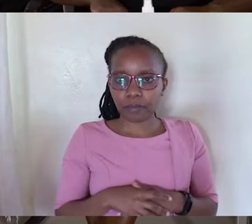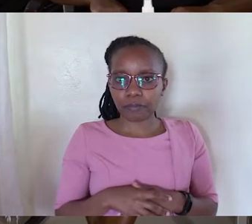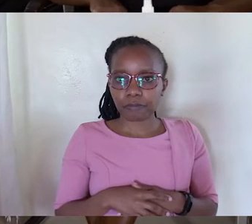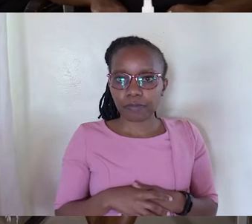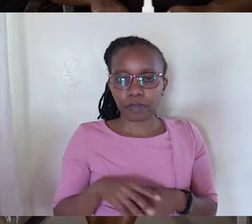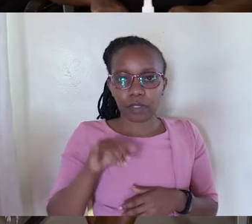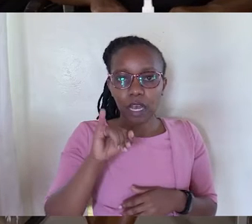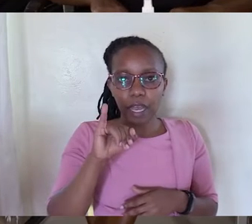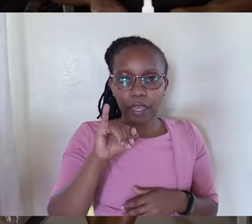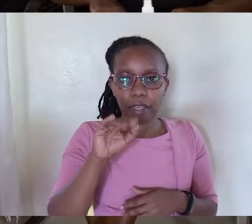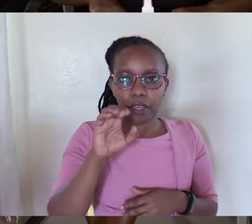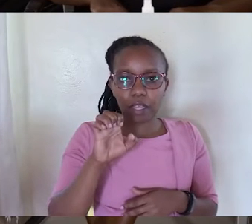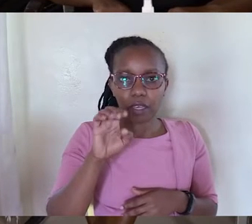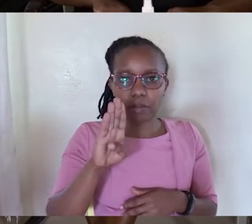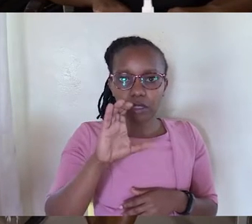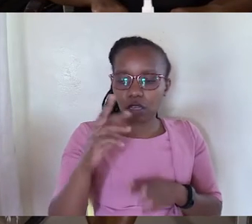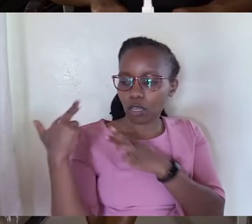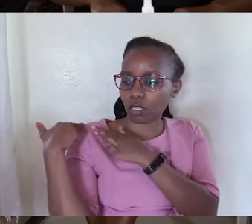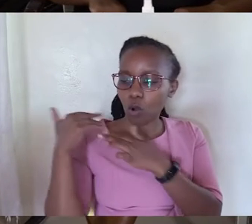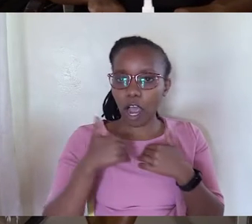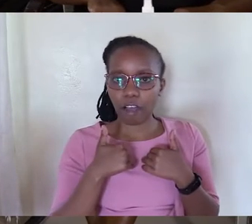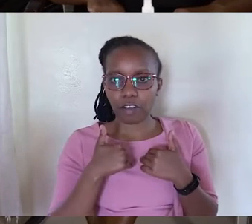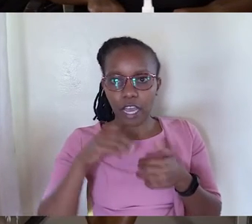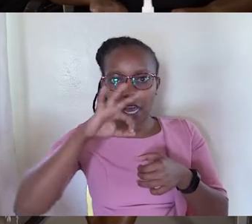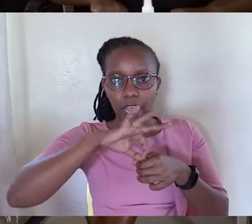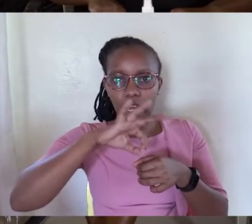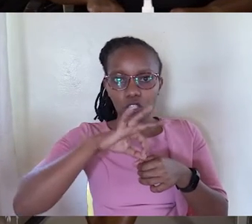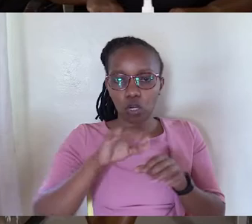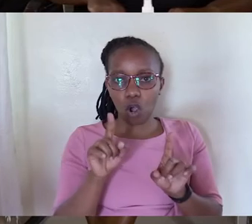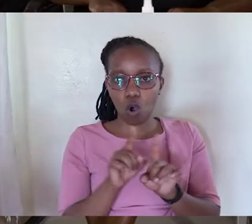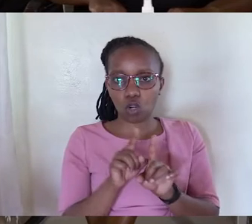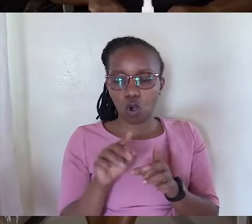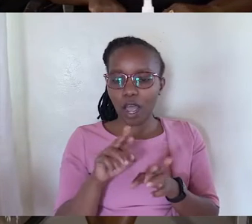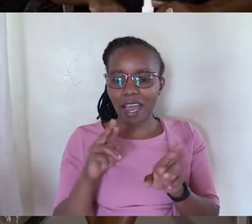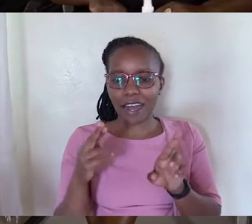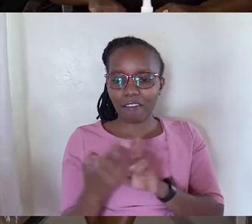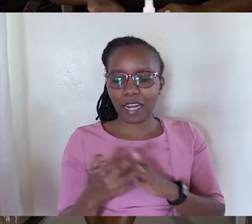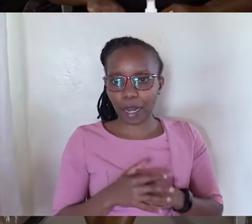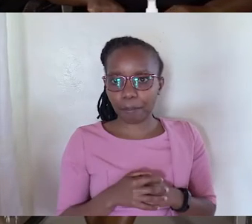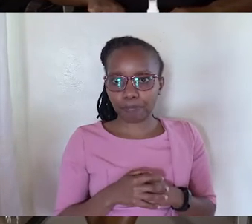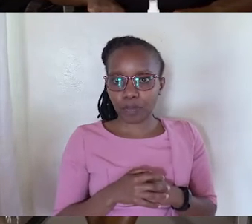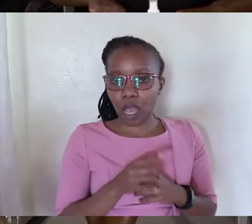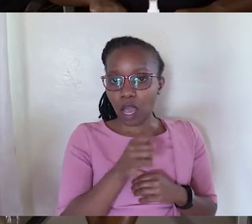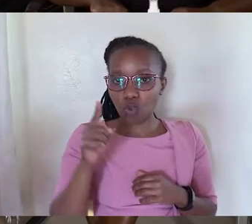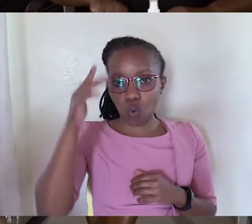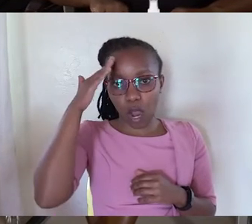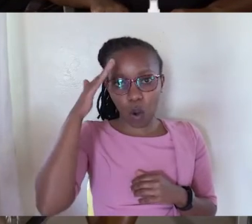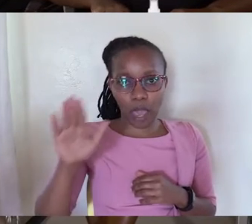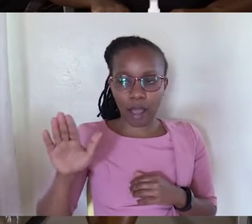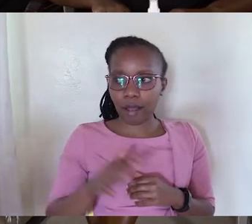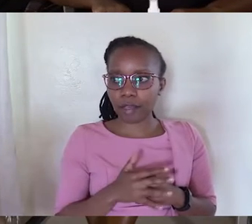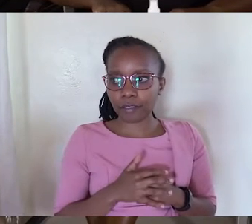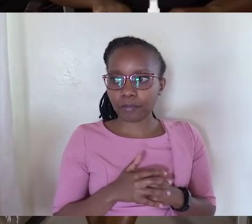As IEBC, we are mandated to conduct elections and referendum. And as you all know, that this is